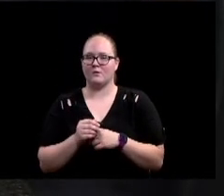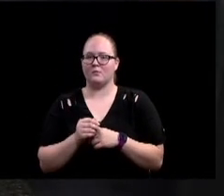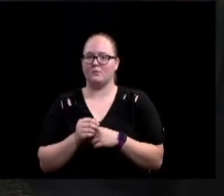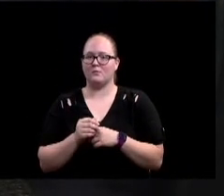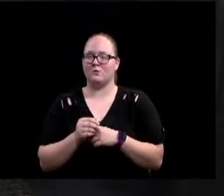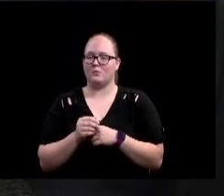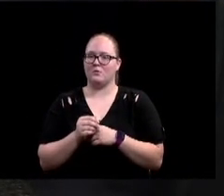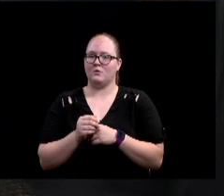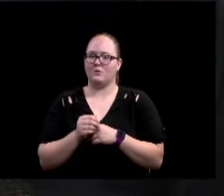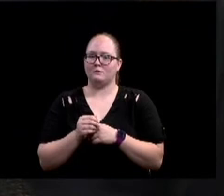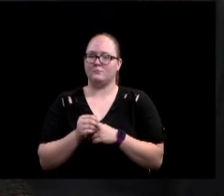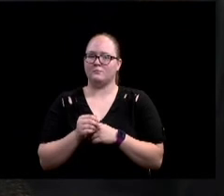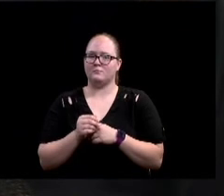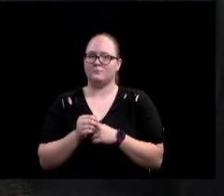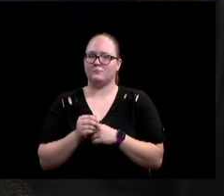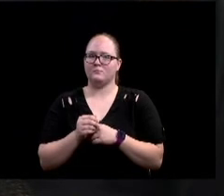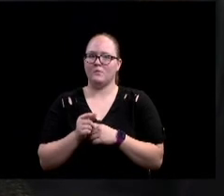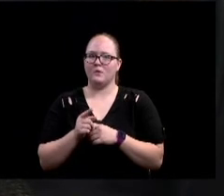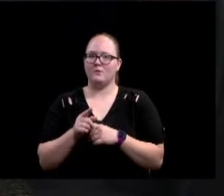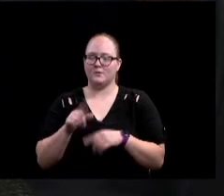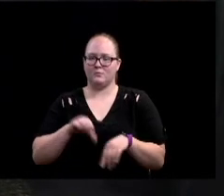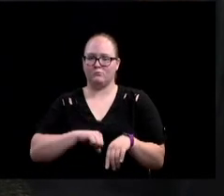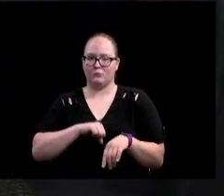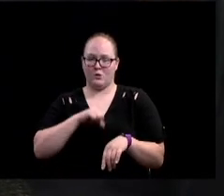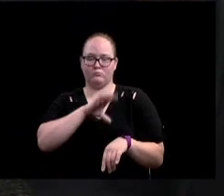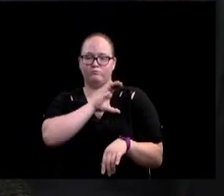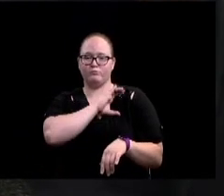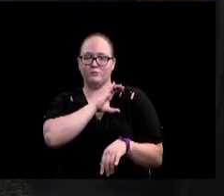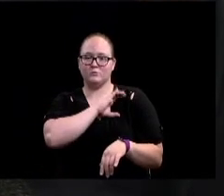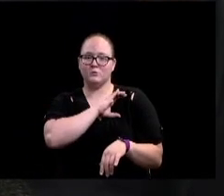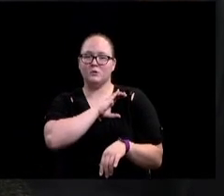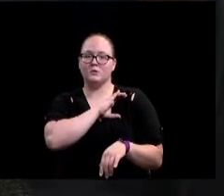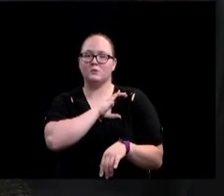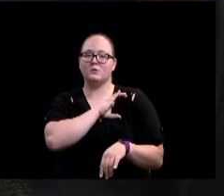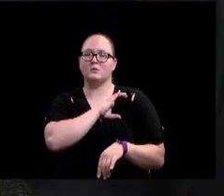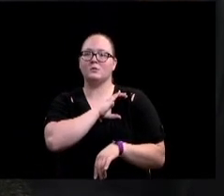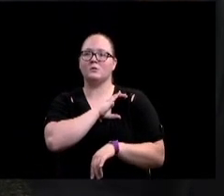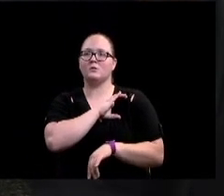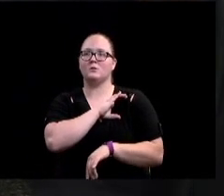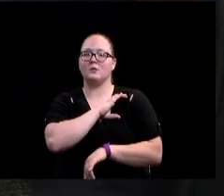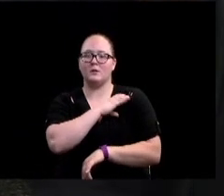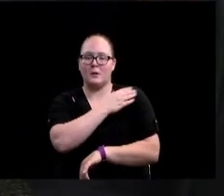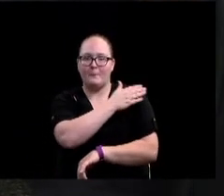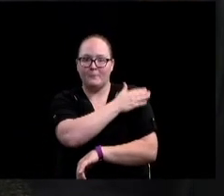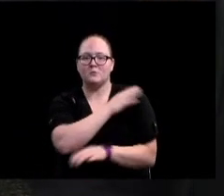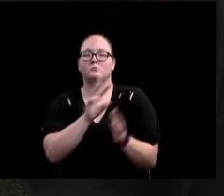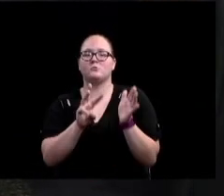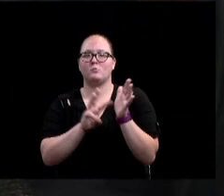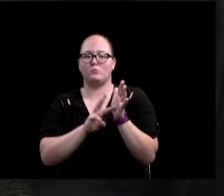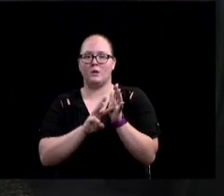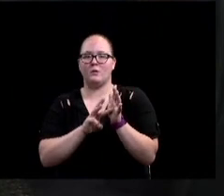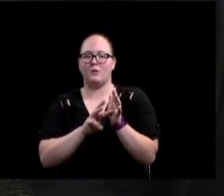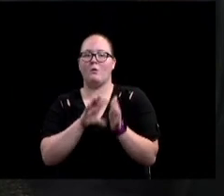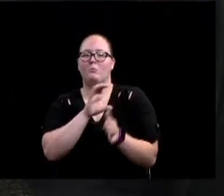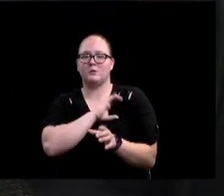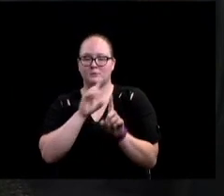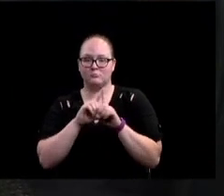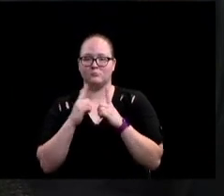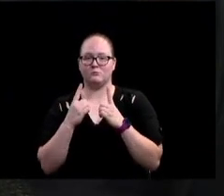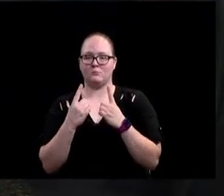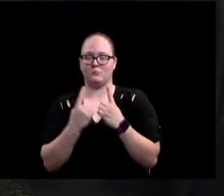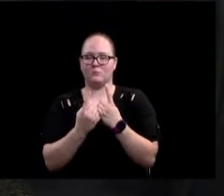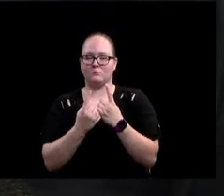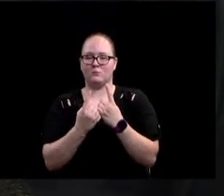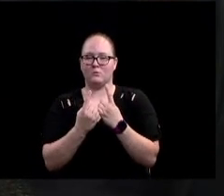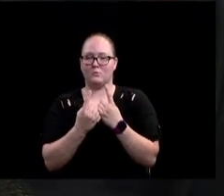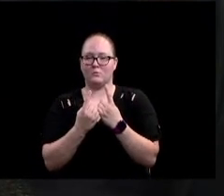and in the patch that represents the Waco Police Department. I said this out loud to our 12 new officers at their graduation